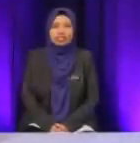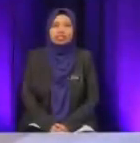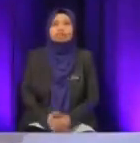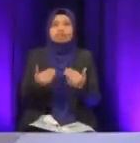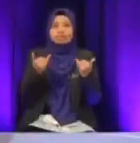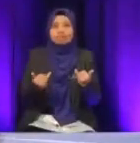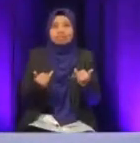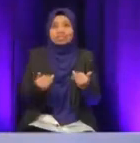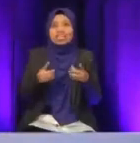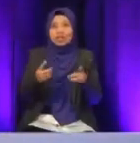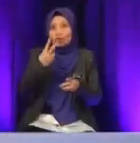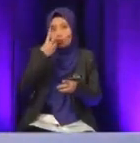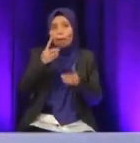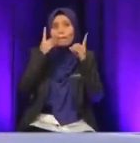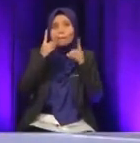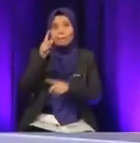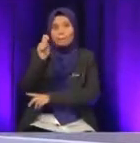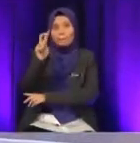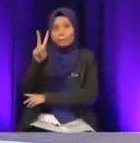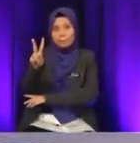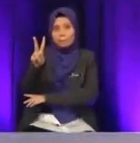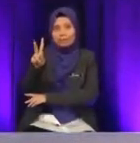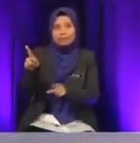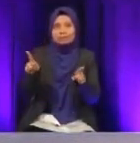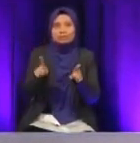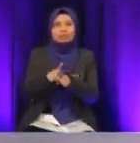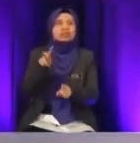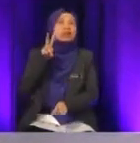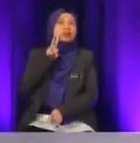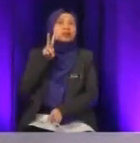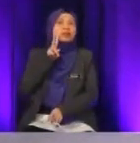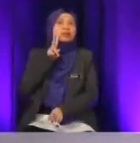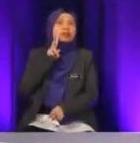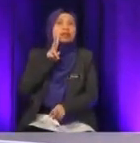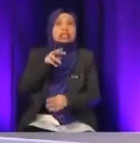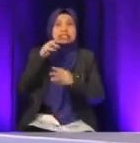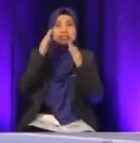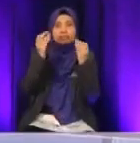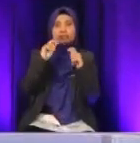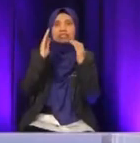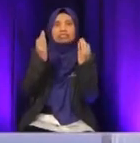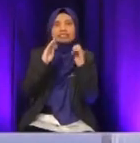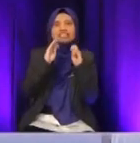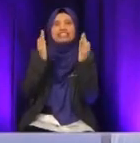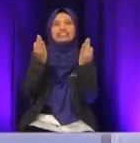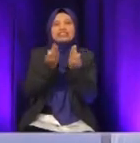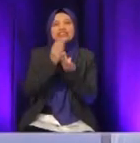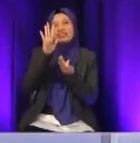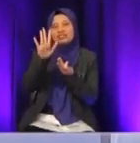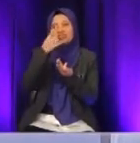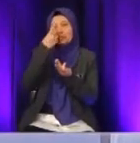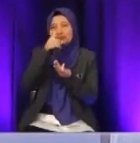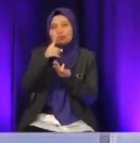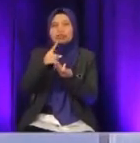Watching Didek TV KPM. I'm Tivia. Thank you so much for joining us at Form 5 English Language on the topic of volunteering